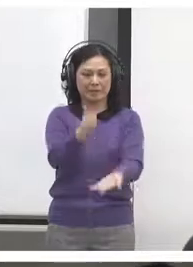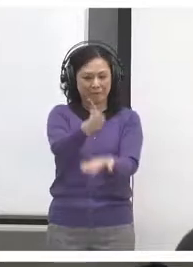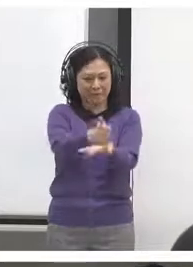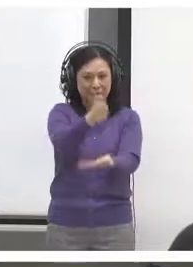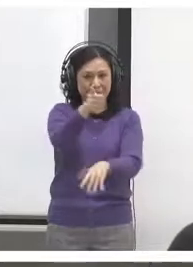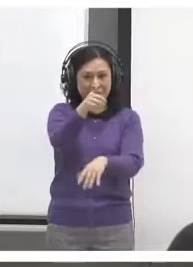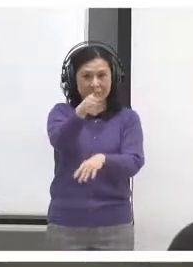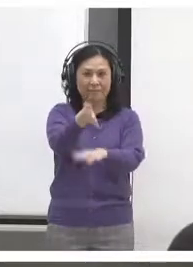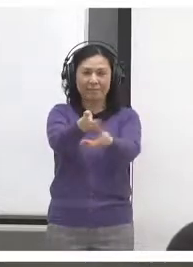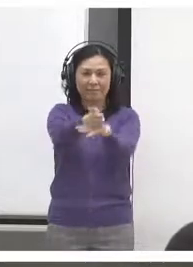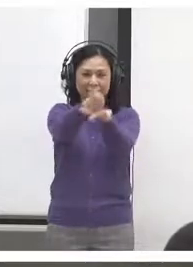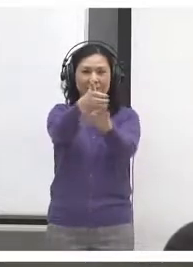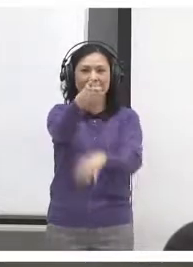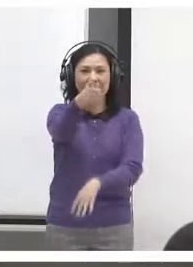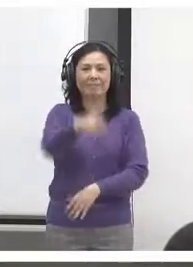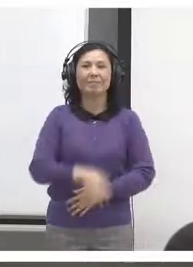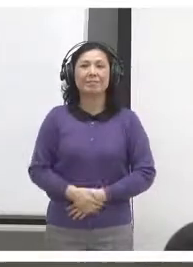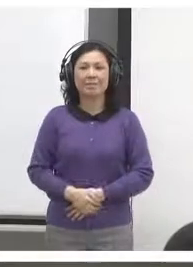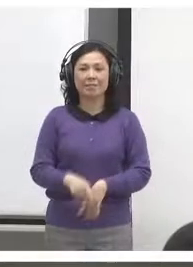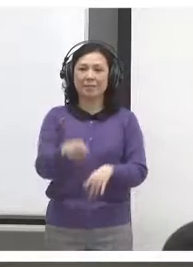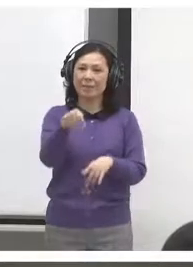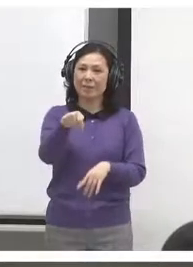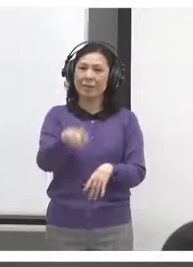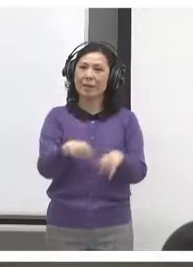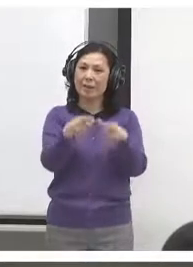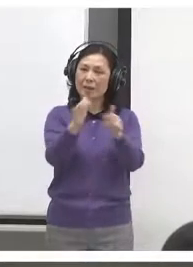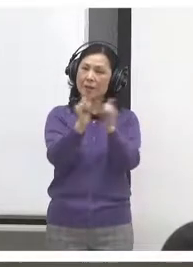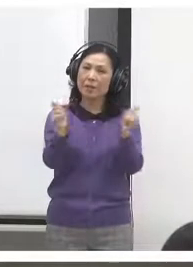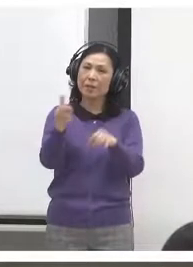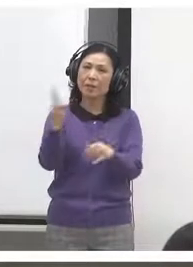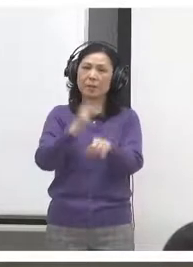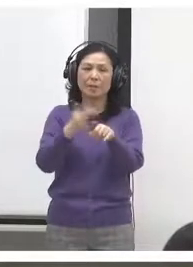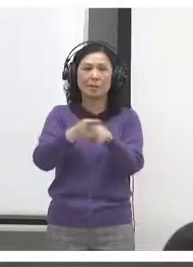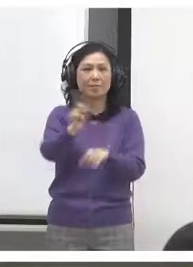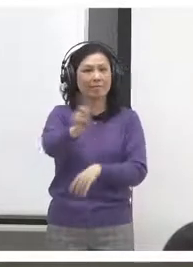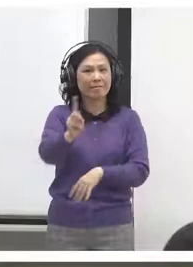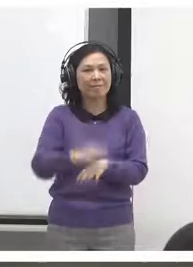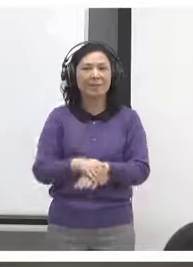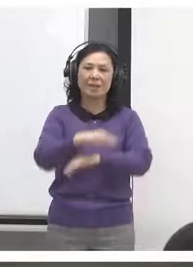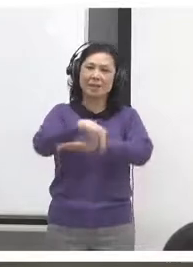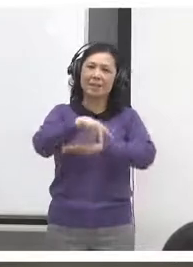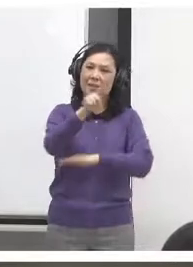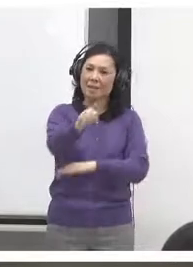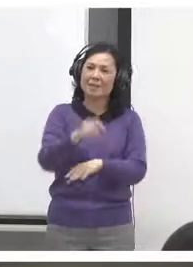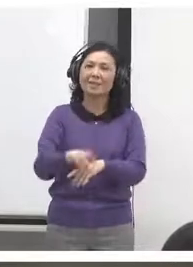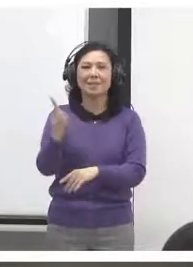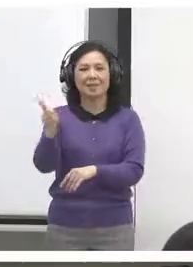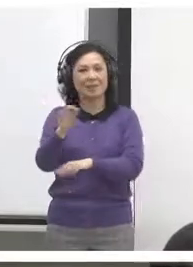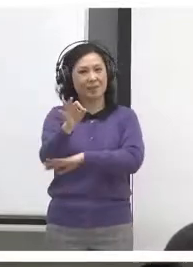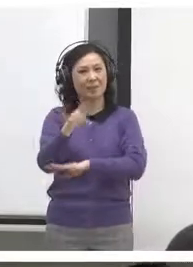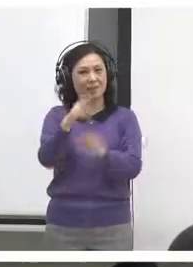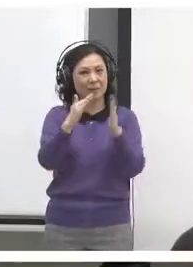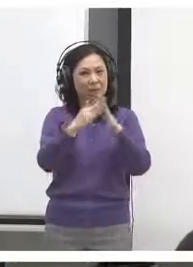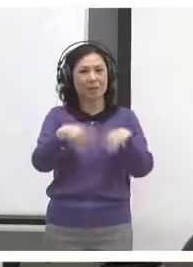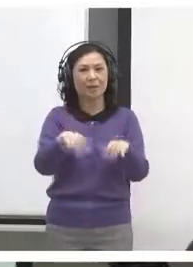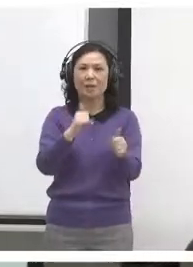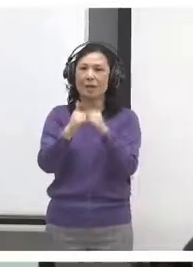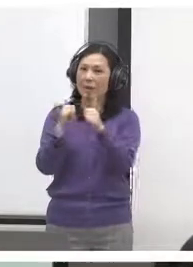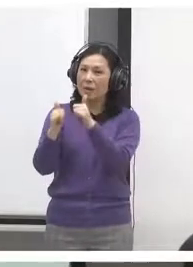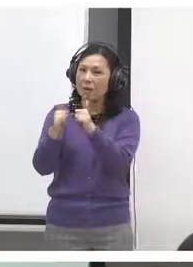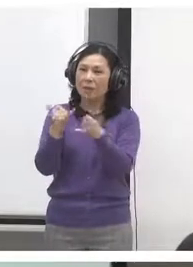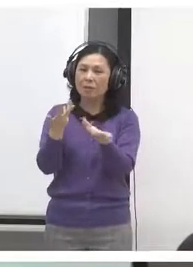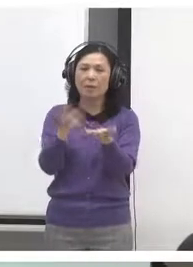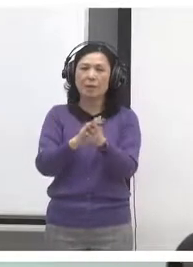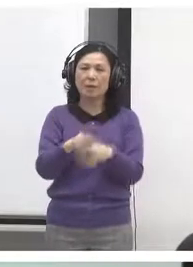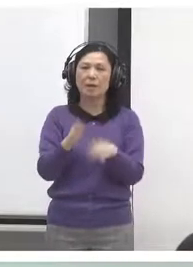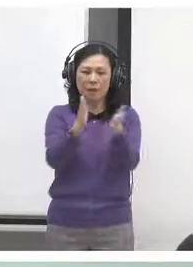been convening a community of designers, of technologists, of Toronto citizens, of